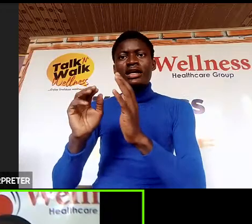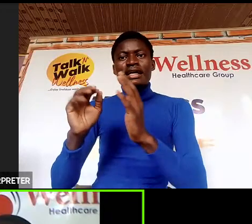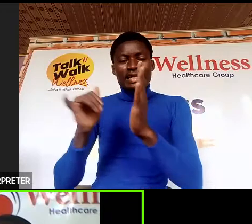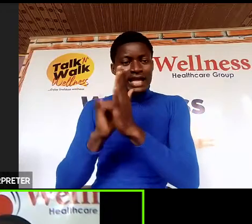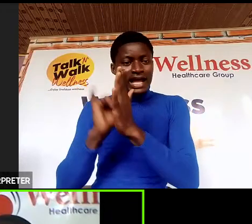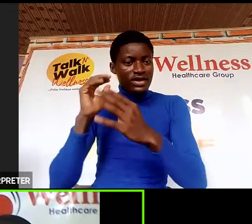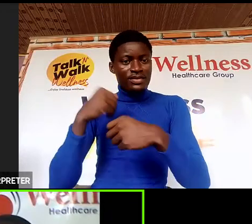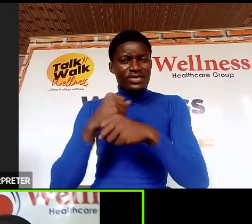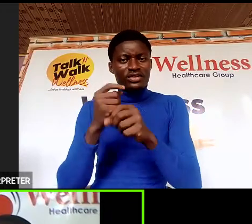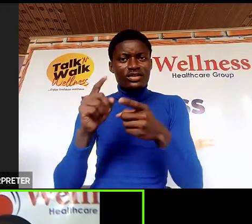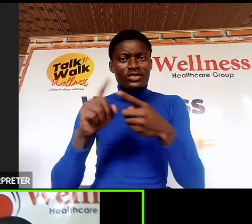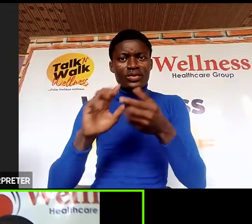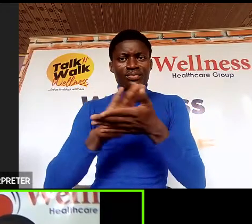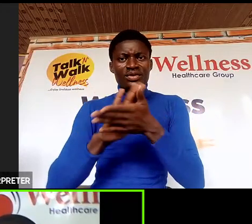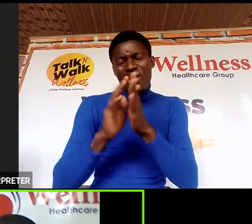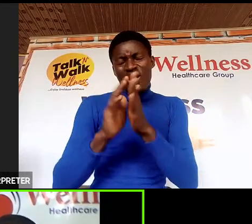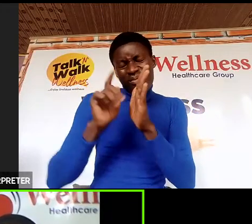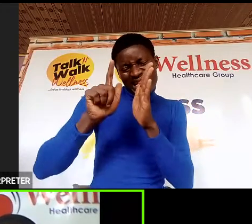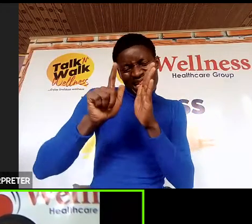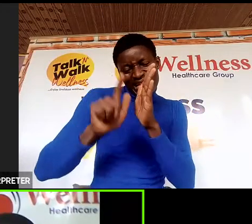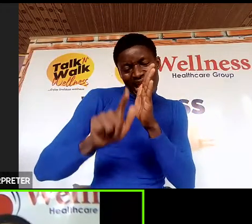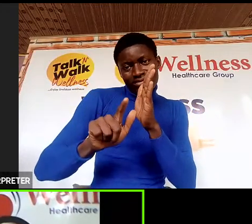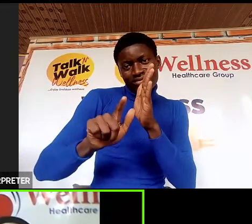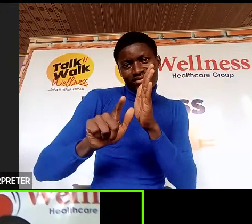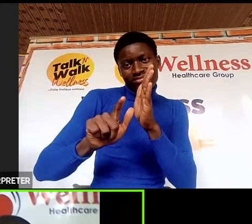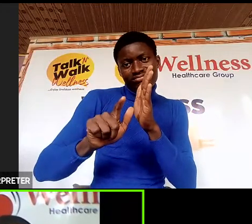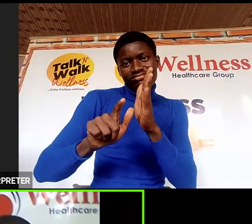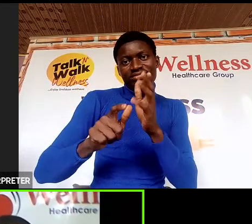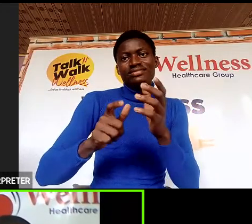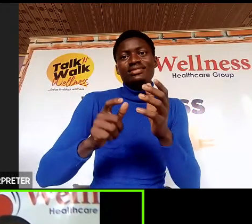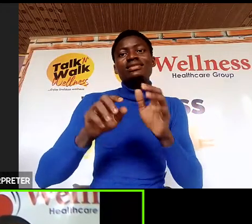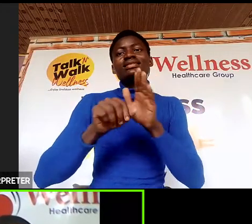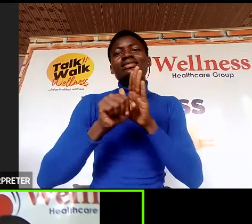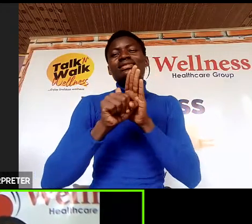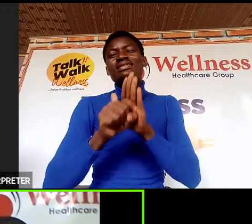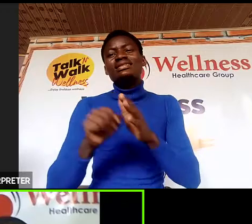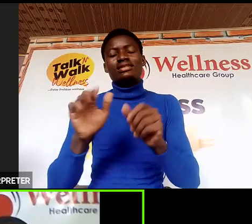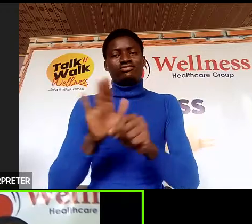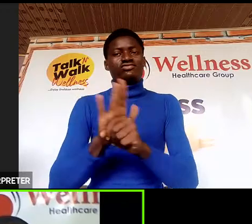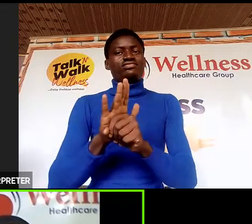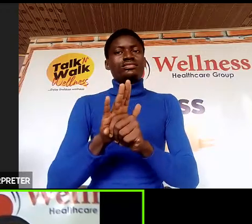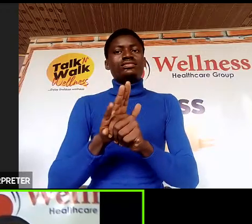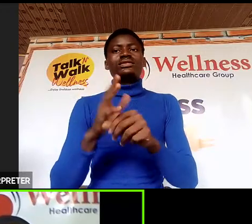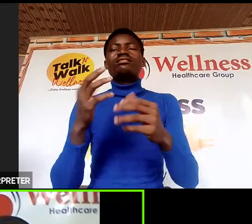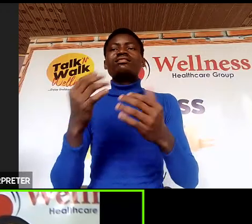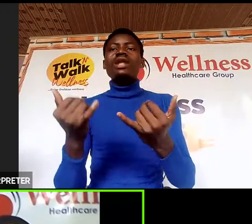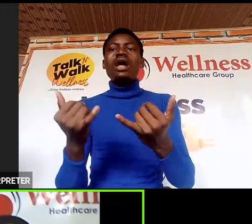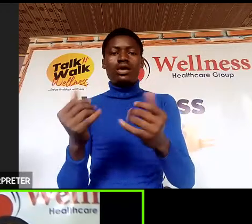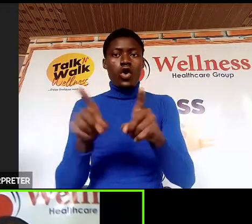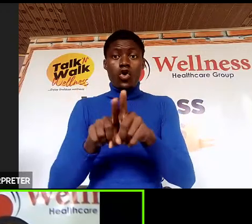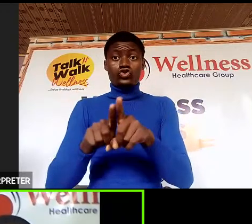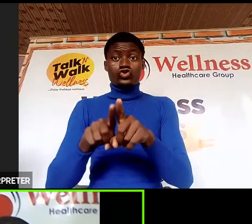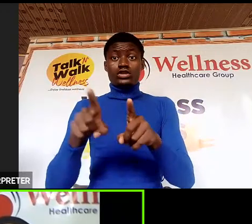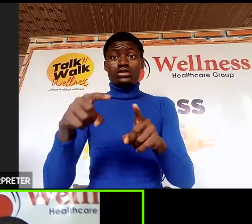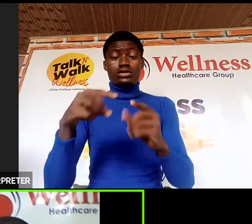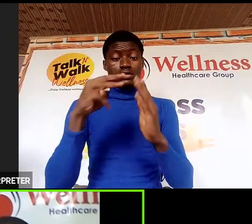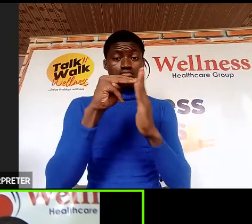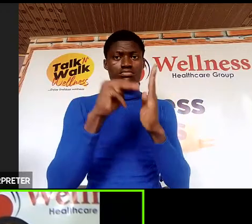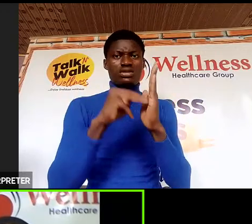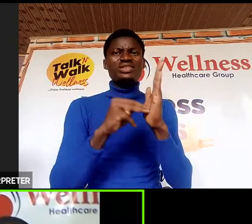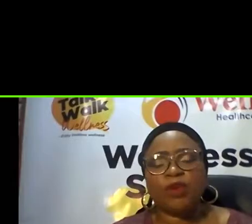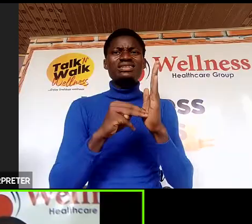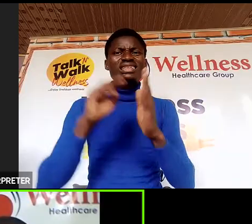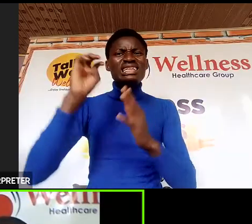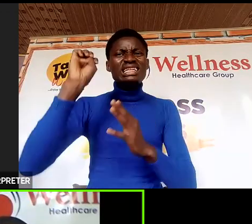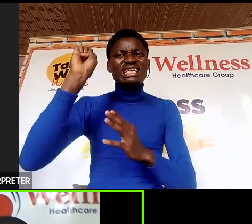how soon? Okay, you mentioned some emergency funds. What is an emergency fund, and what should